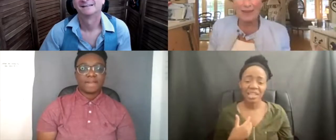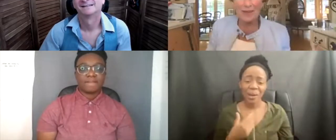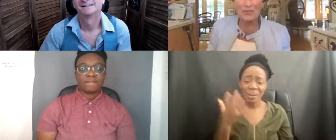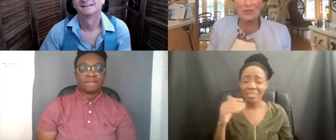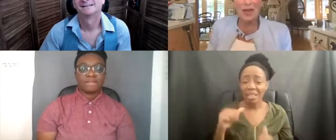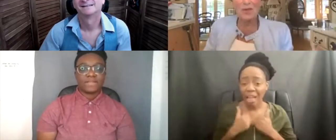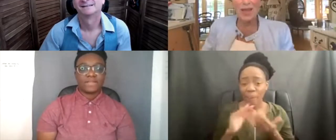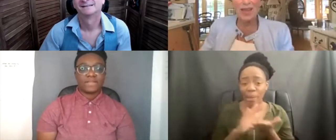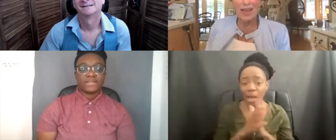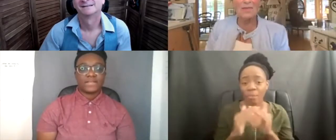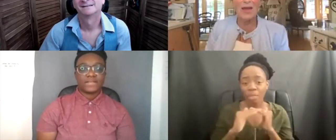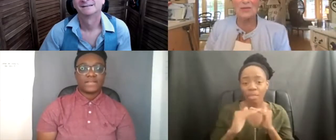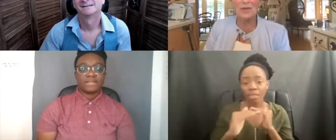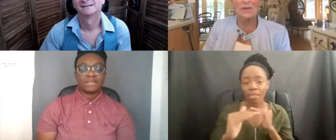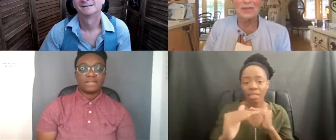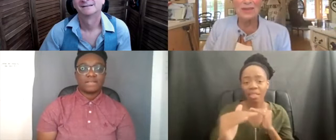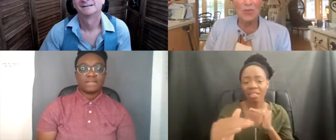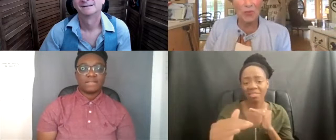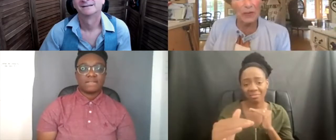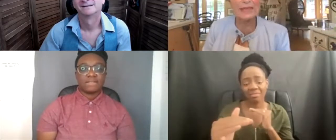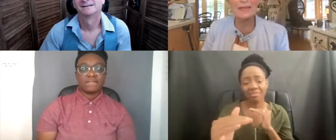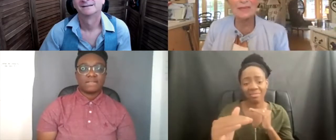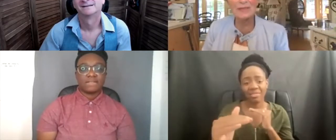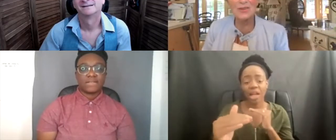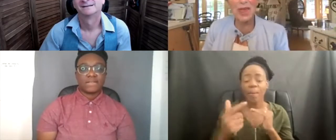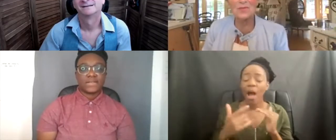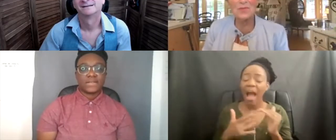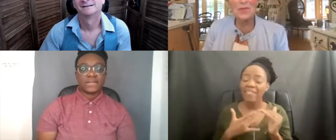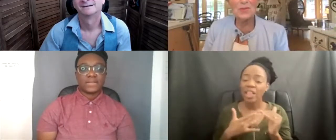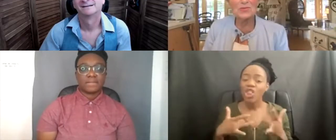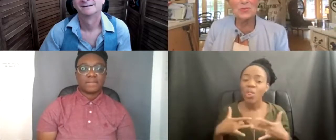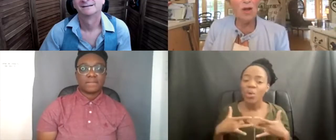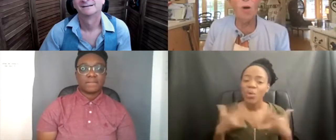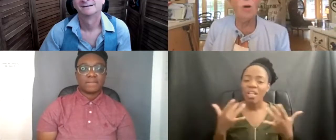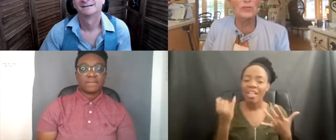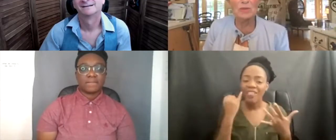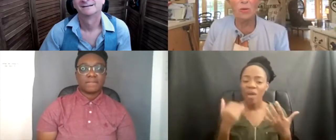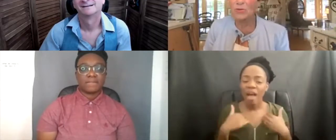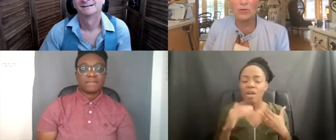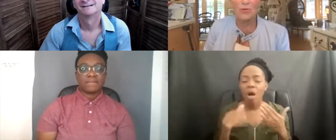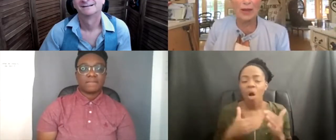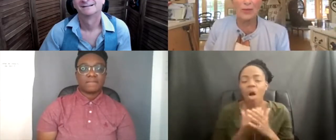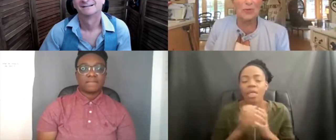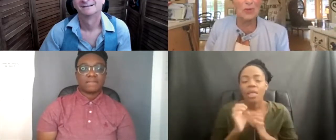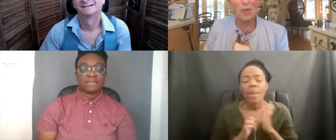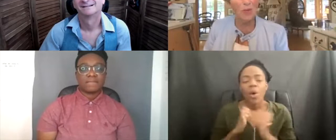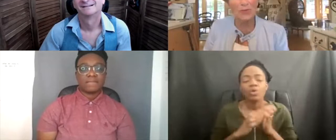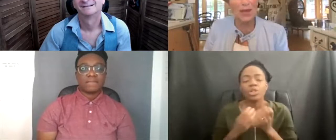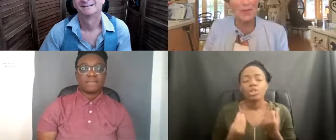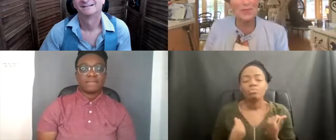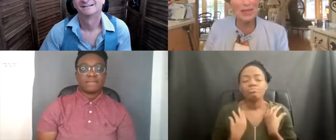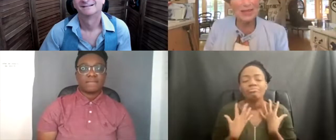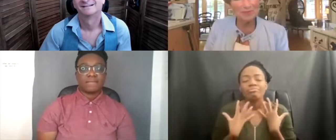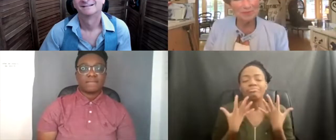it's flat. I find it very thrilling to have all these emotions running through you all the